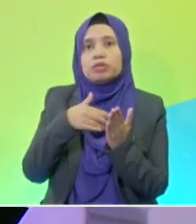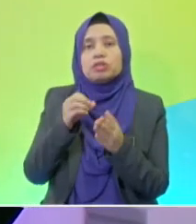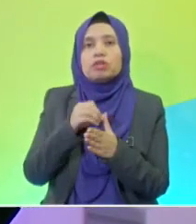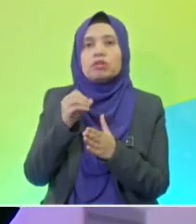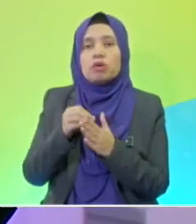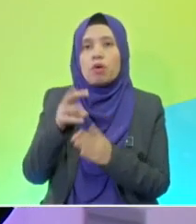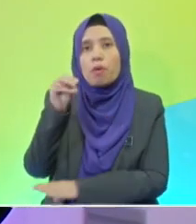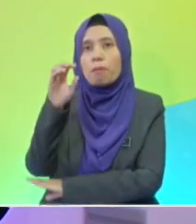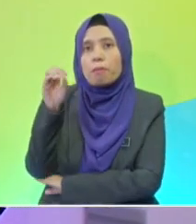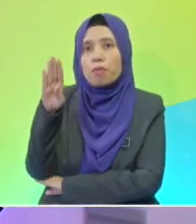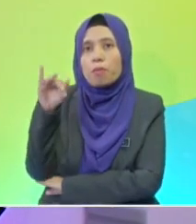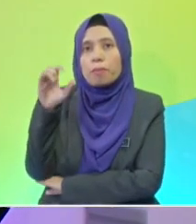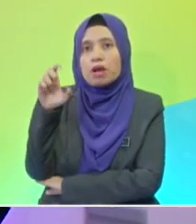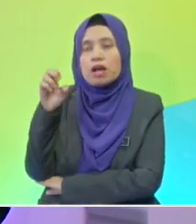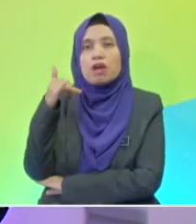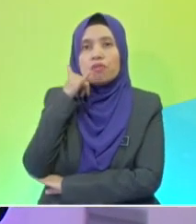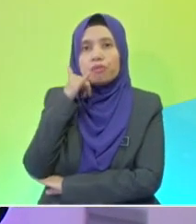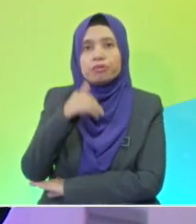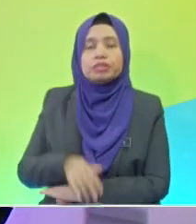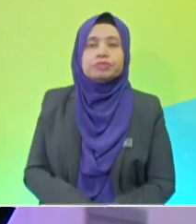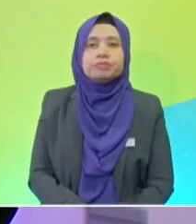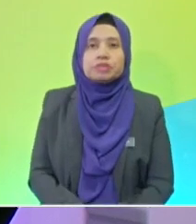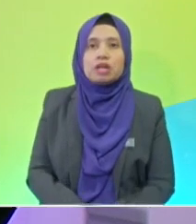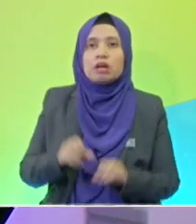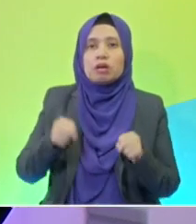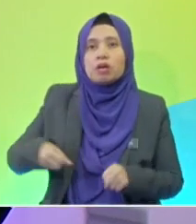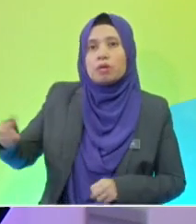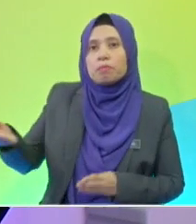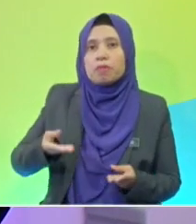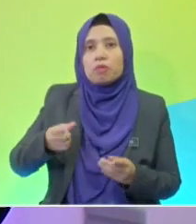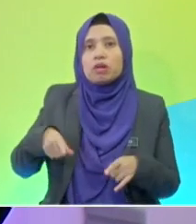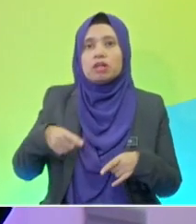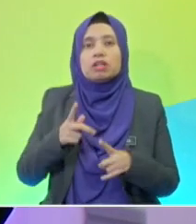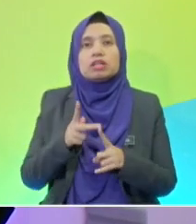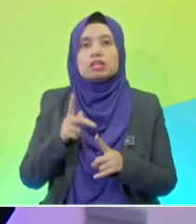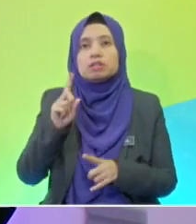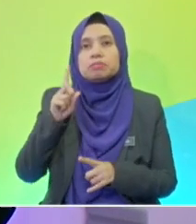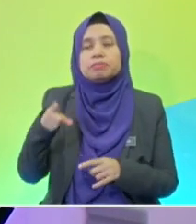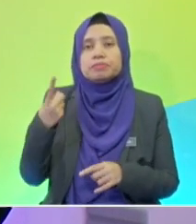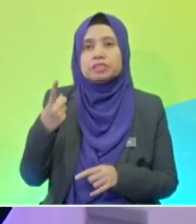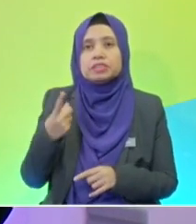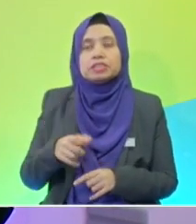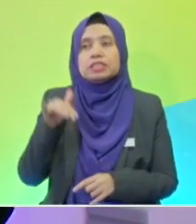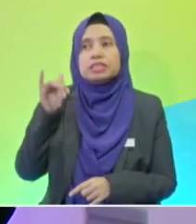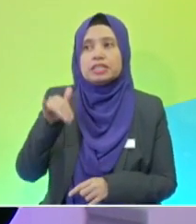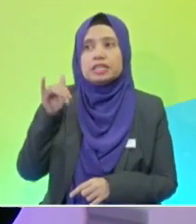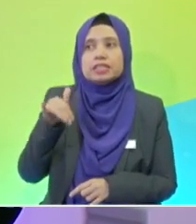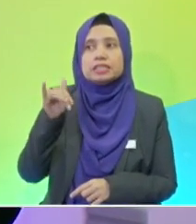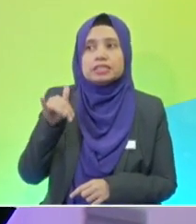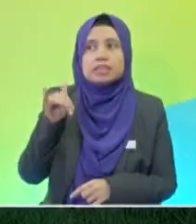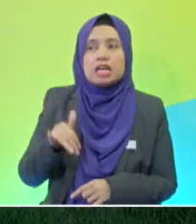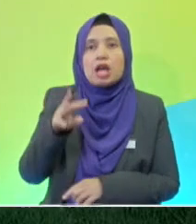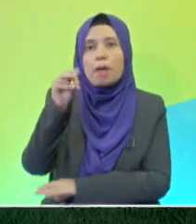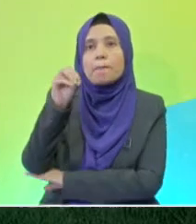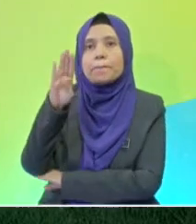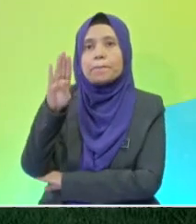call it mobile phone as well. All right. Yeah, because you carry it everywhere with them. Okay. How about the answer? Yes, the answer is people invented mobile